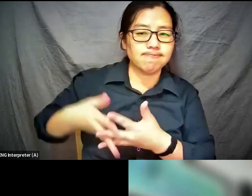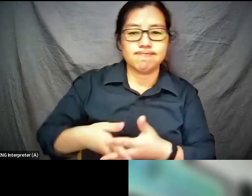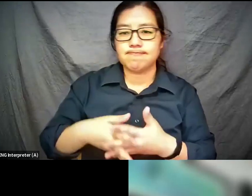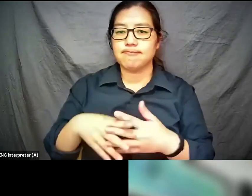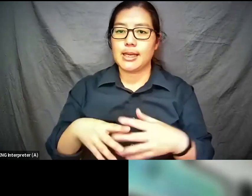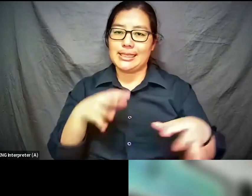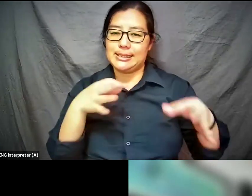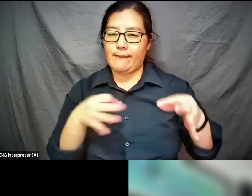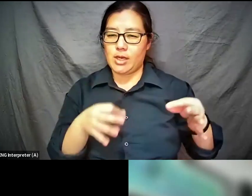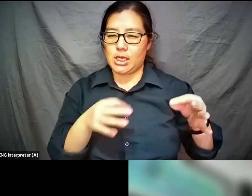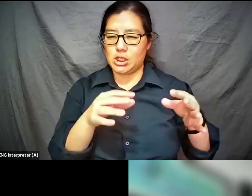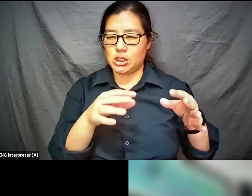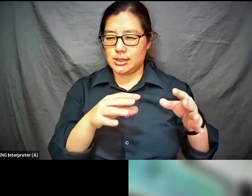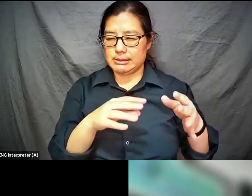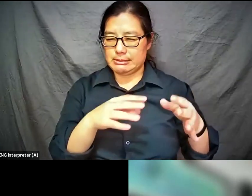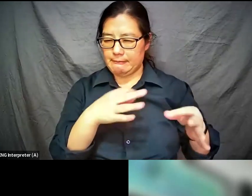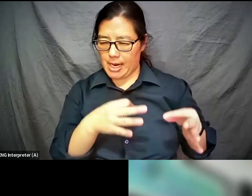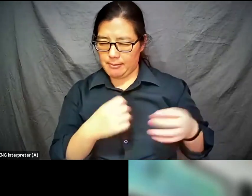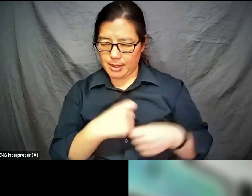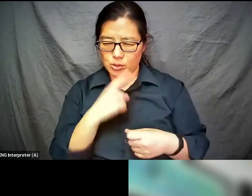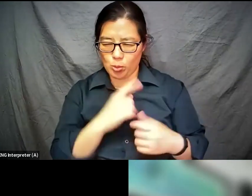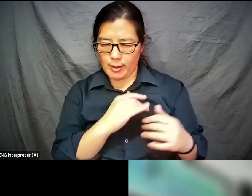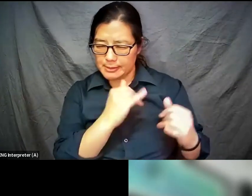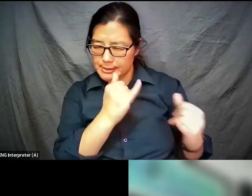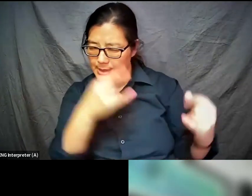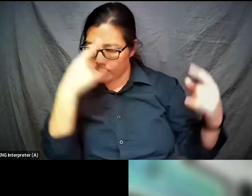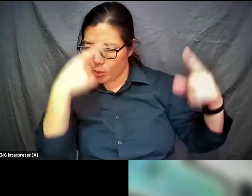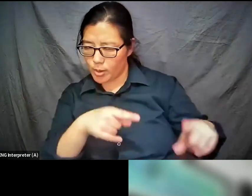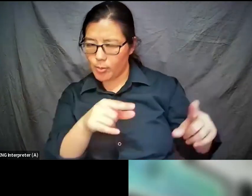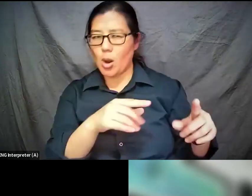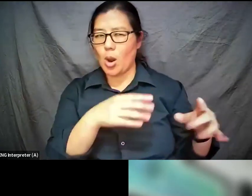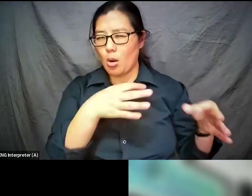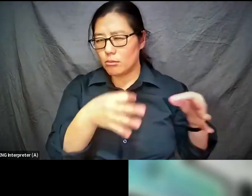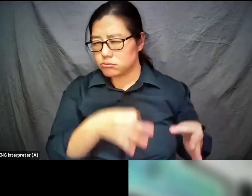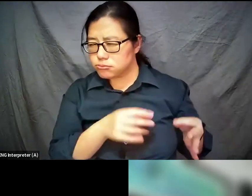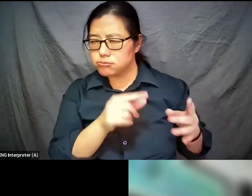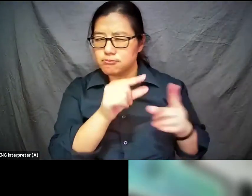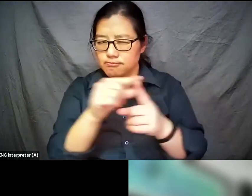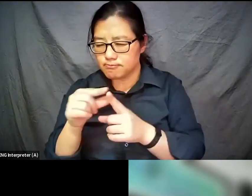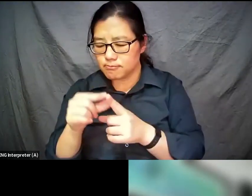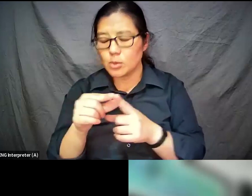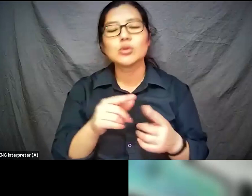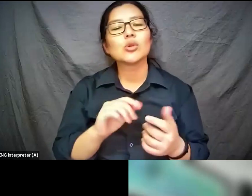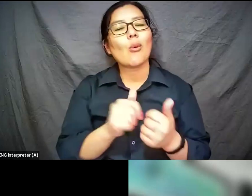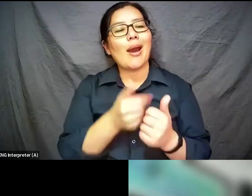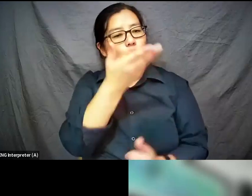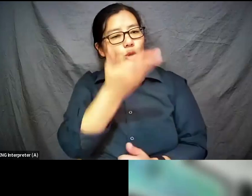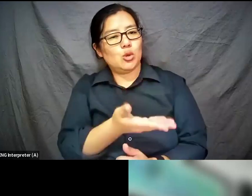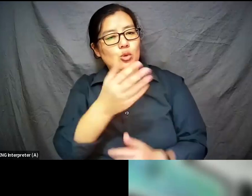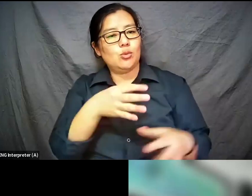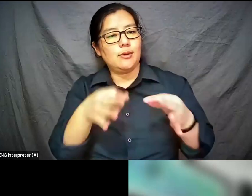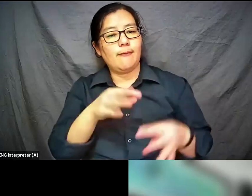my last question for you. So both my research and your archive project kind of